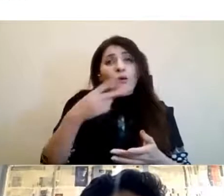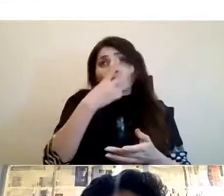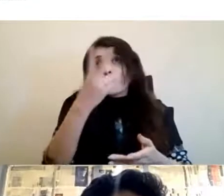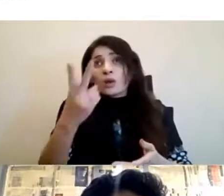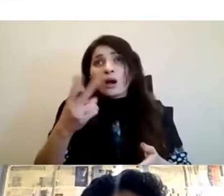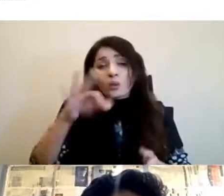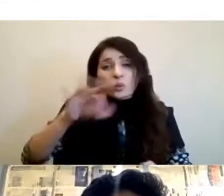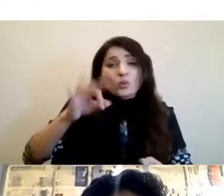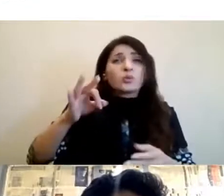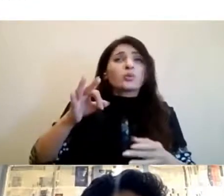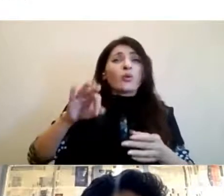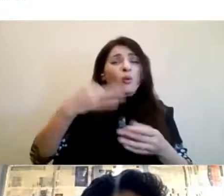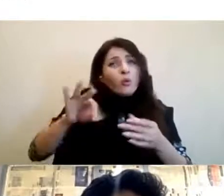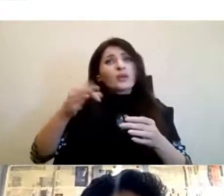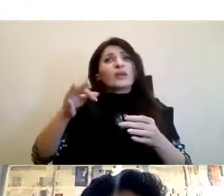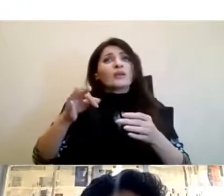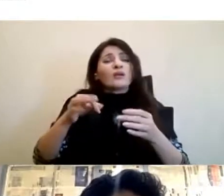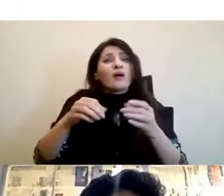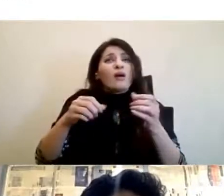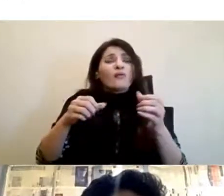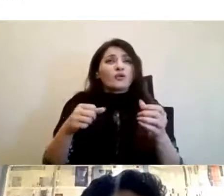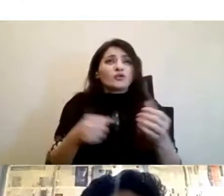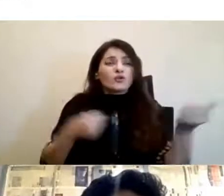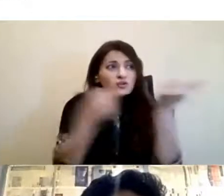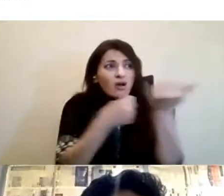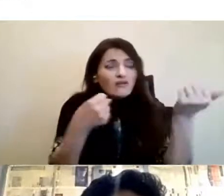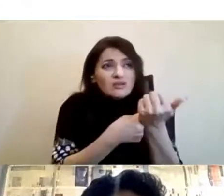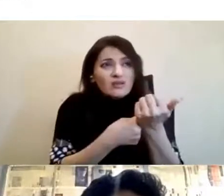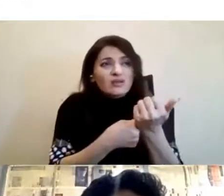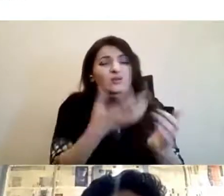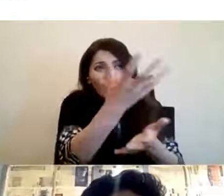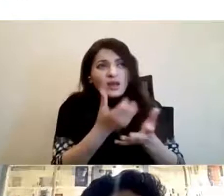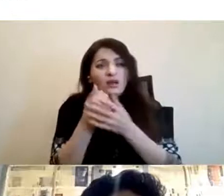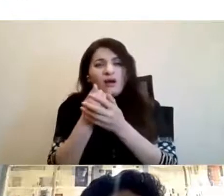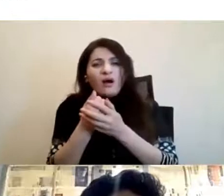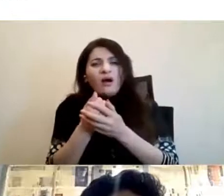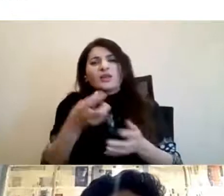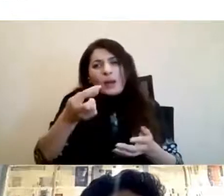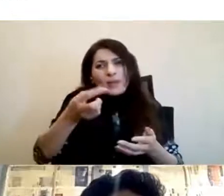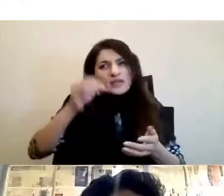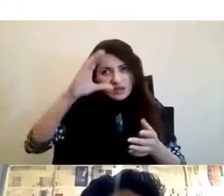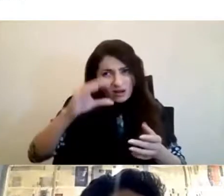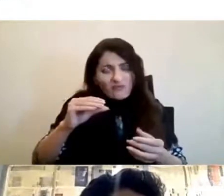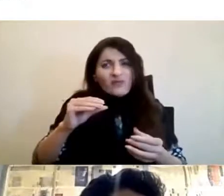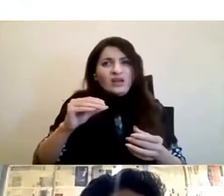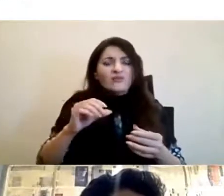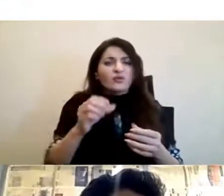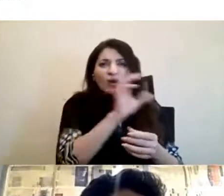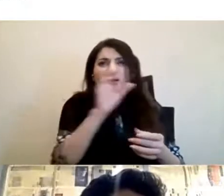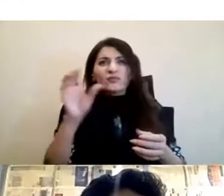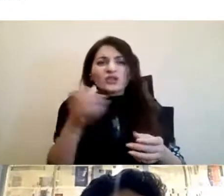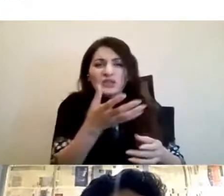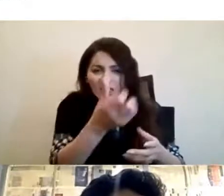services or creating free services or partnering to get cheaper services to our local